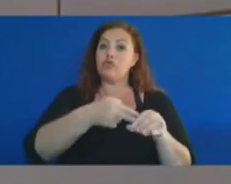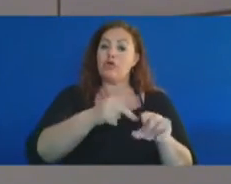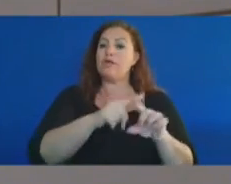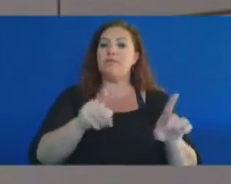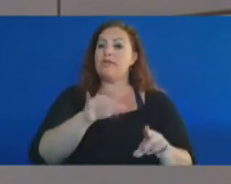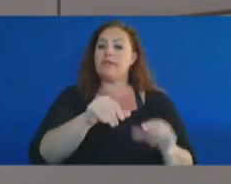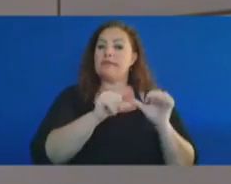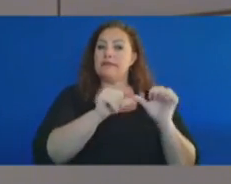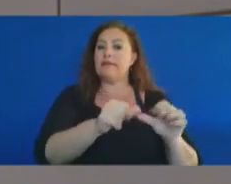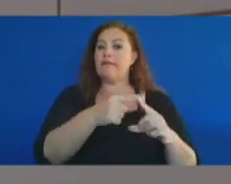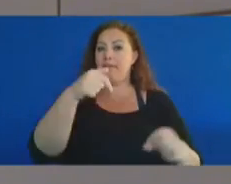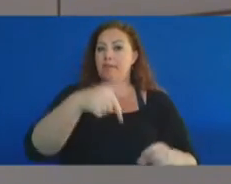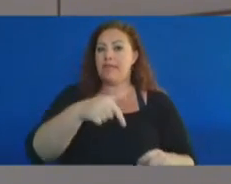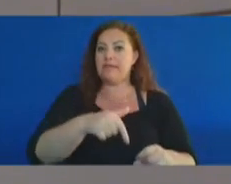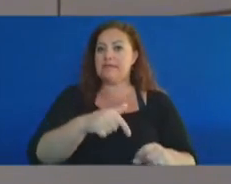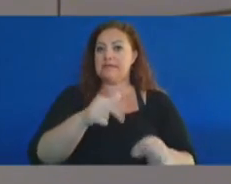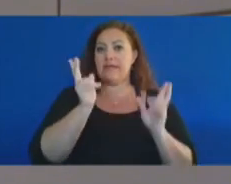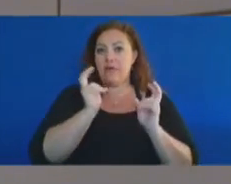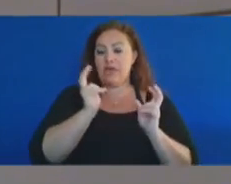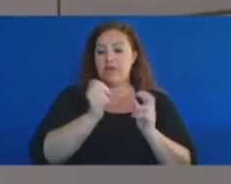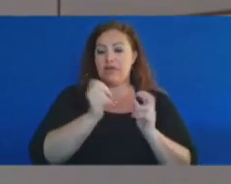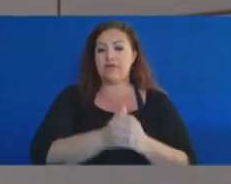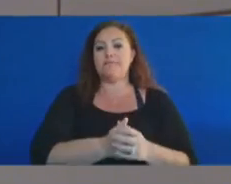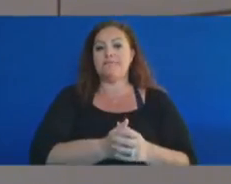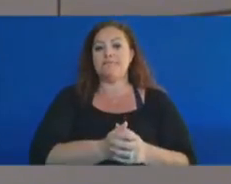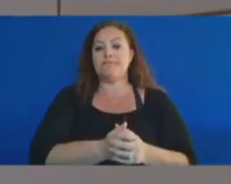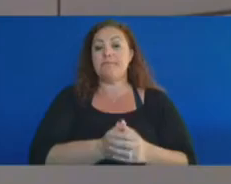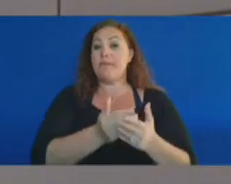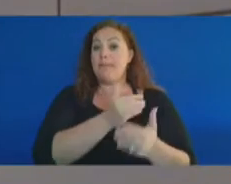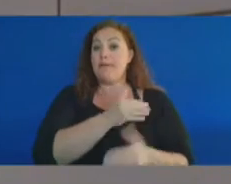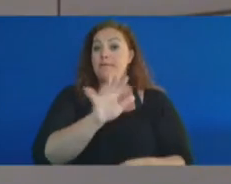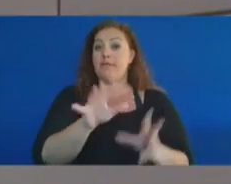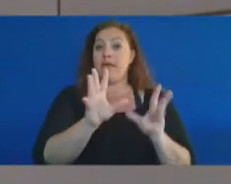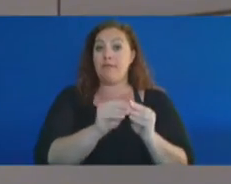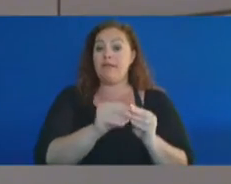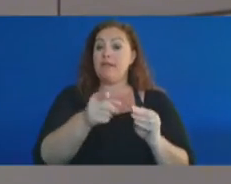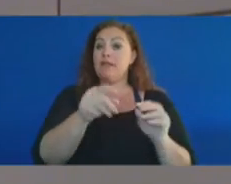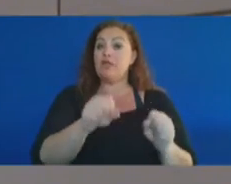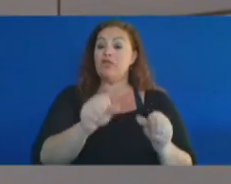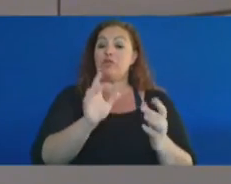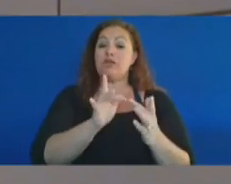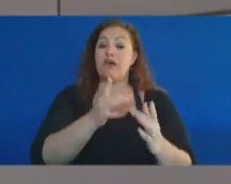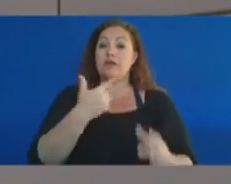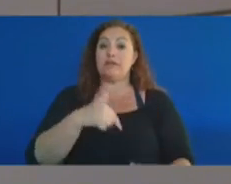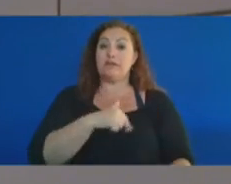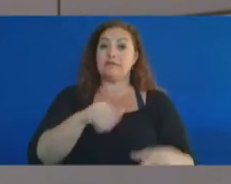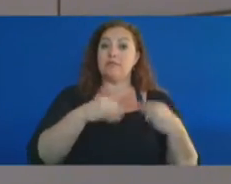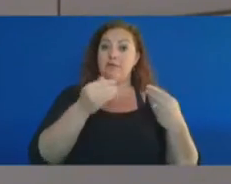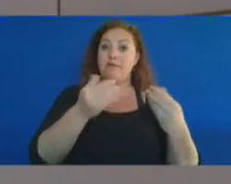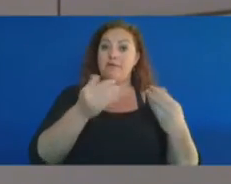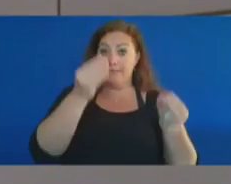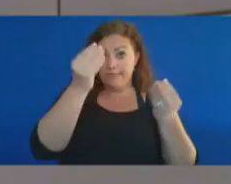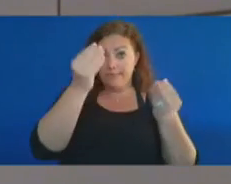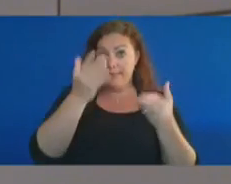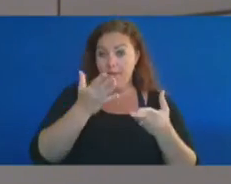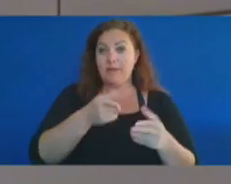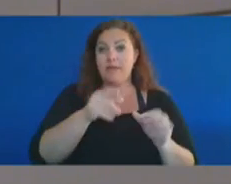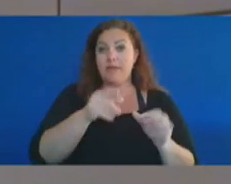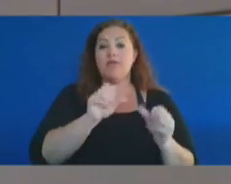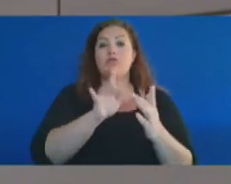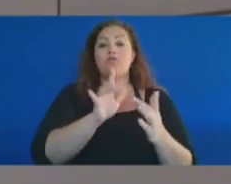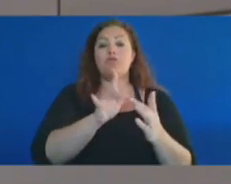hearing that it prior to that meeting you're welcome to contact us and provide input you can reach and